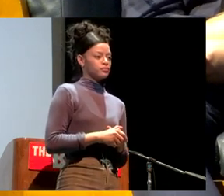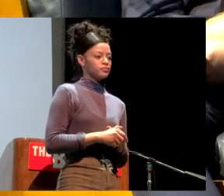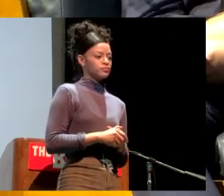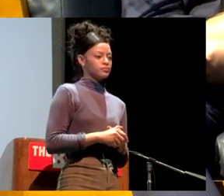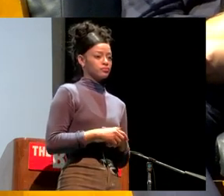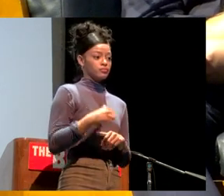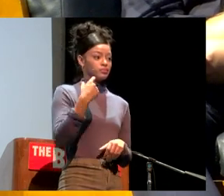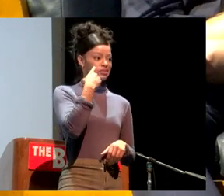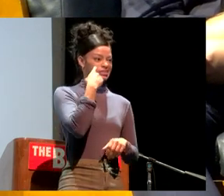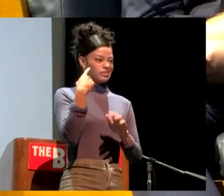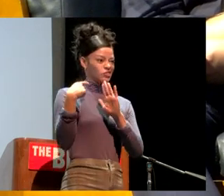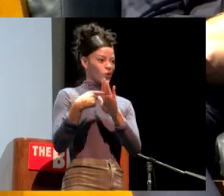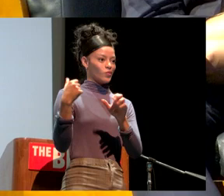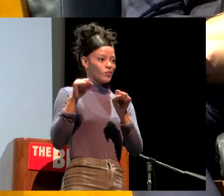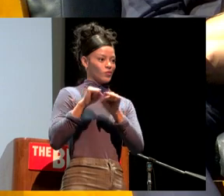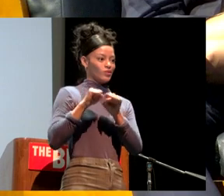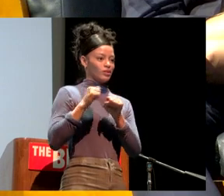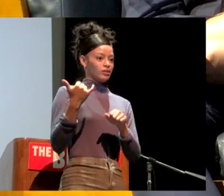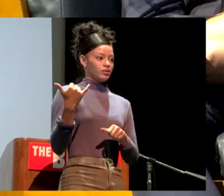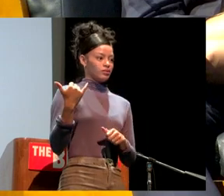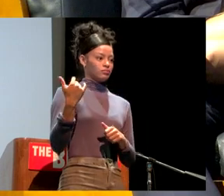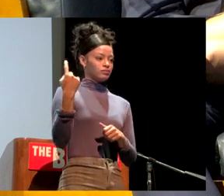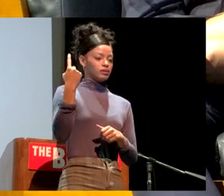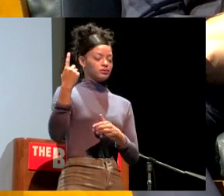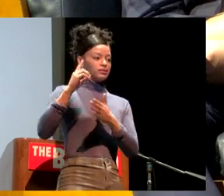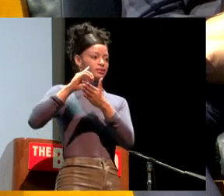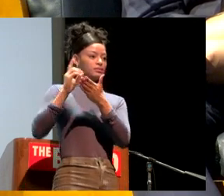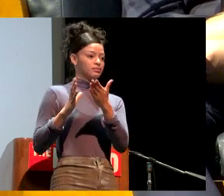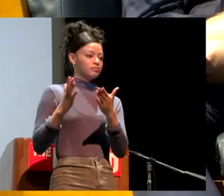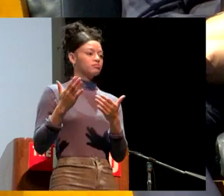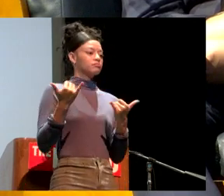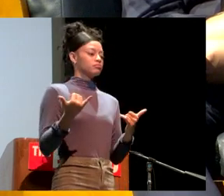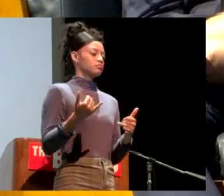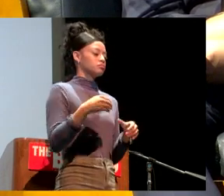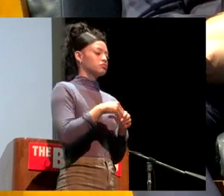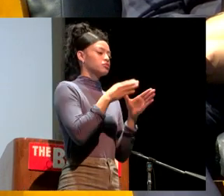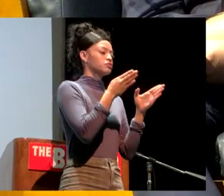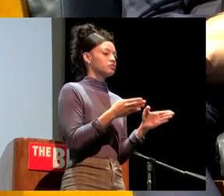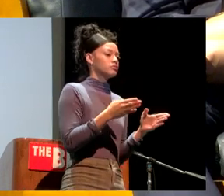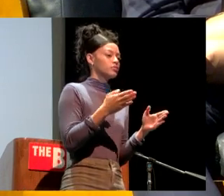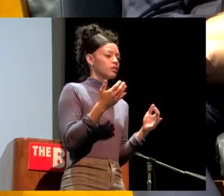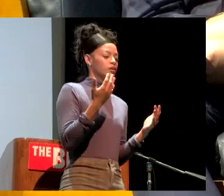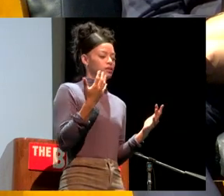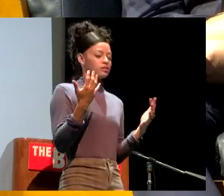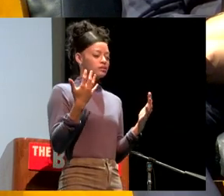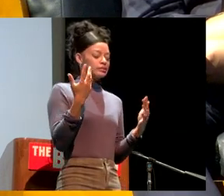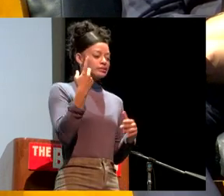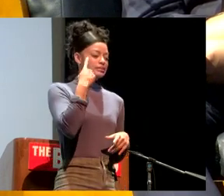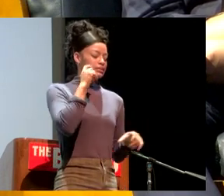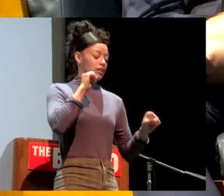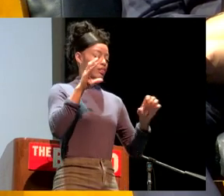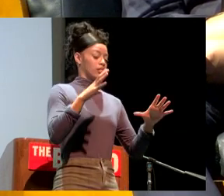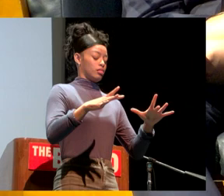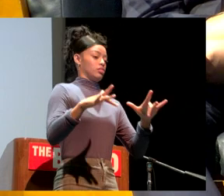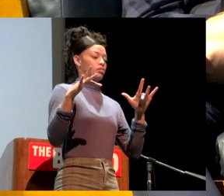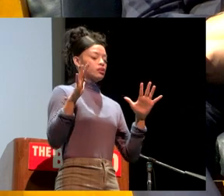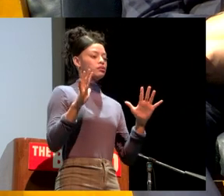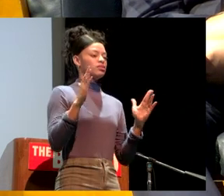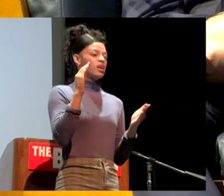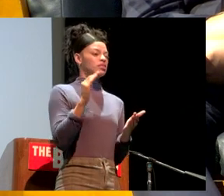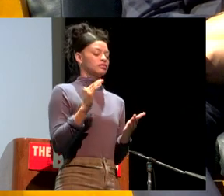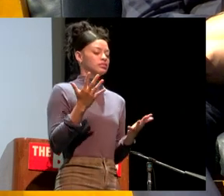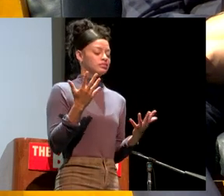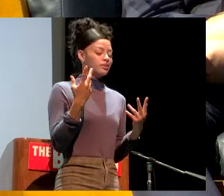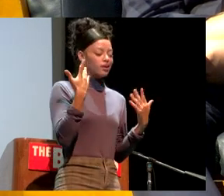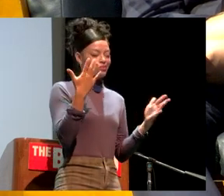people understand that NFT will keep on unlocking new things. It can be an object, it can be another NFT, it can be an experience.